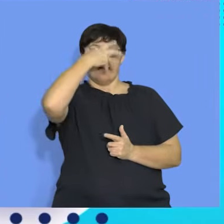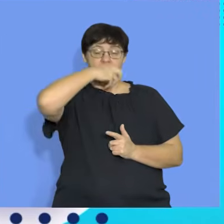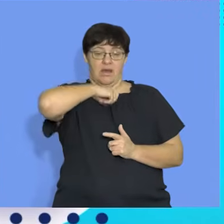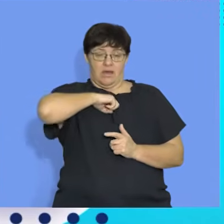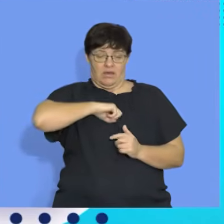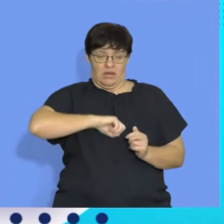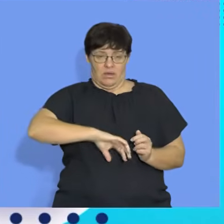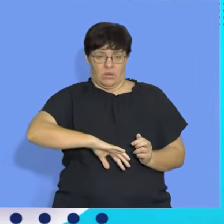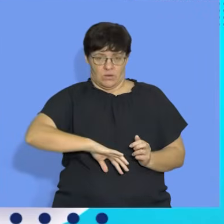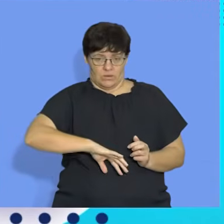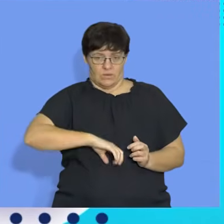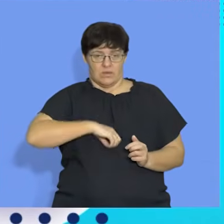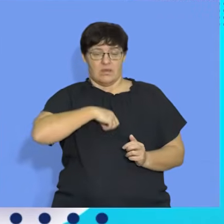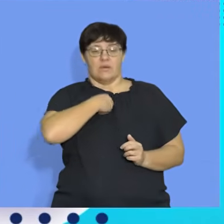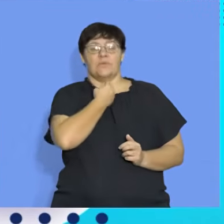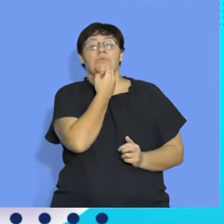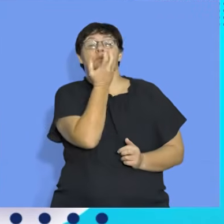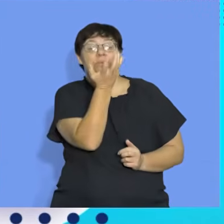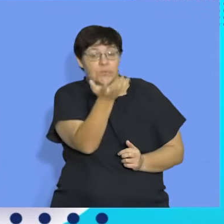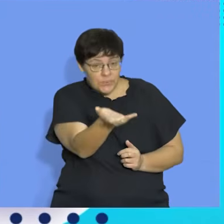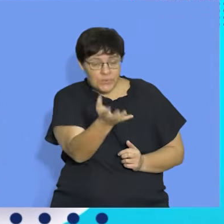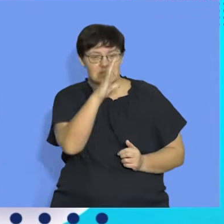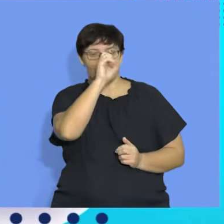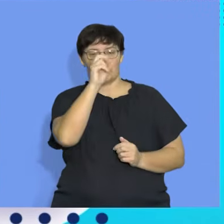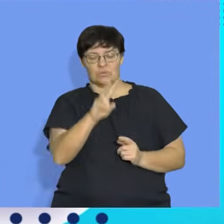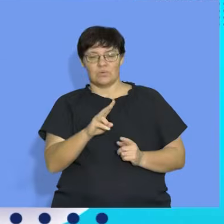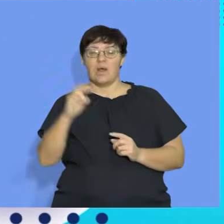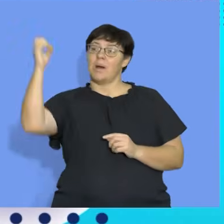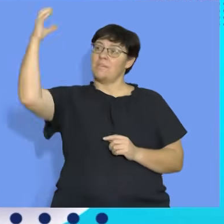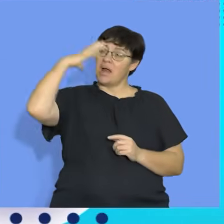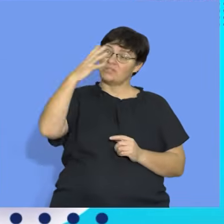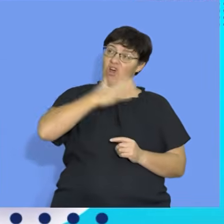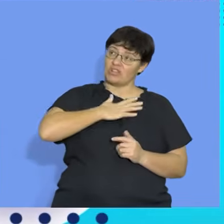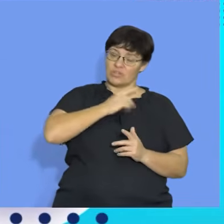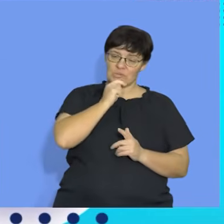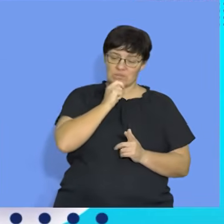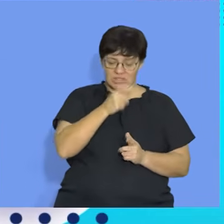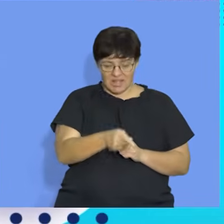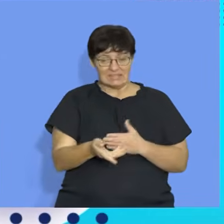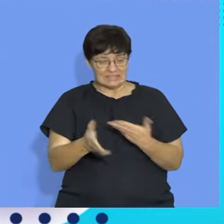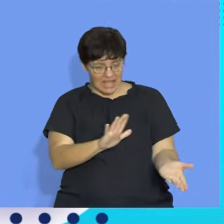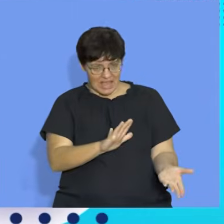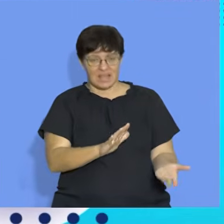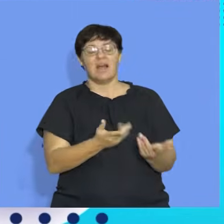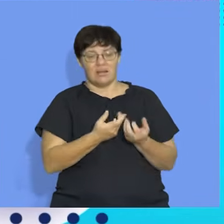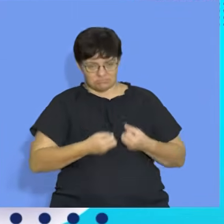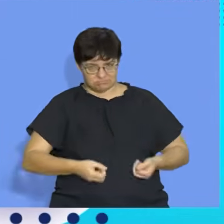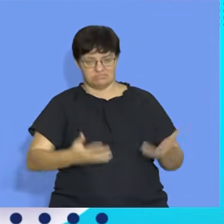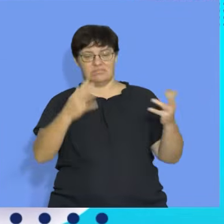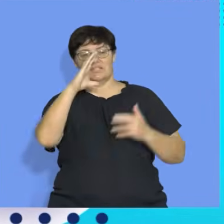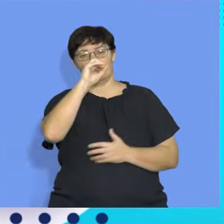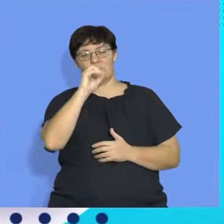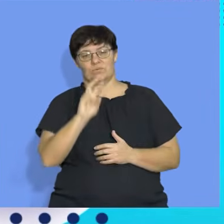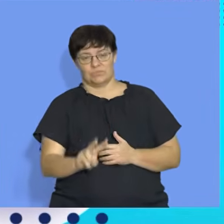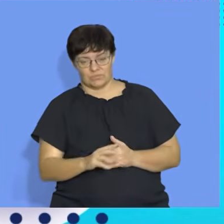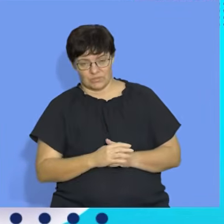off carbon dioxide. Plants use oxygen, and when things die, what do? They give off carbon dioxide.